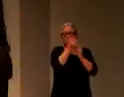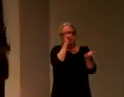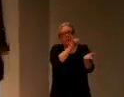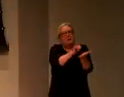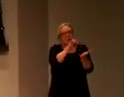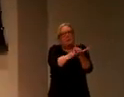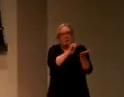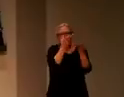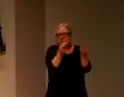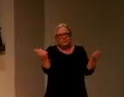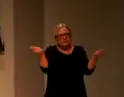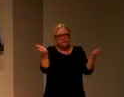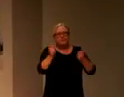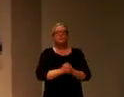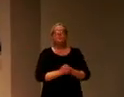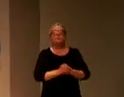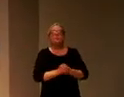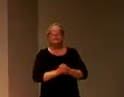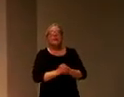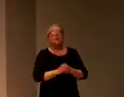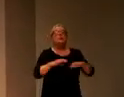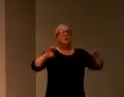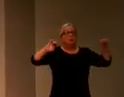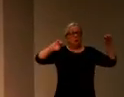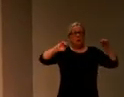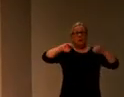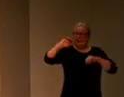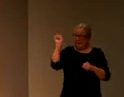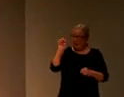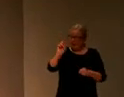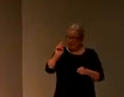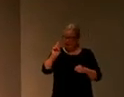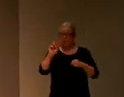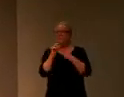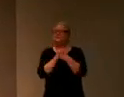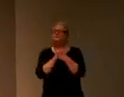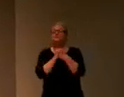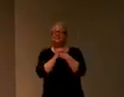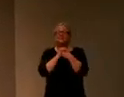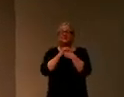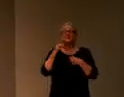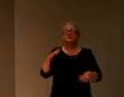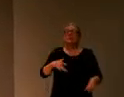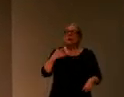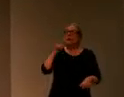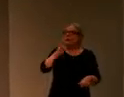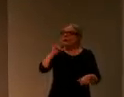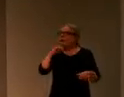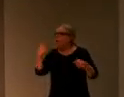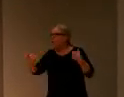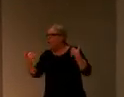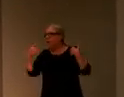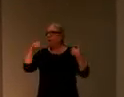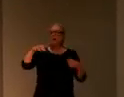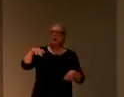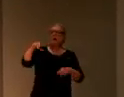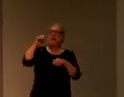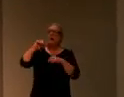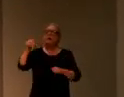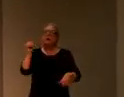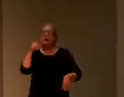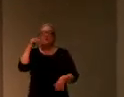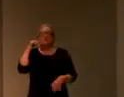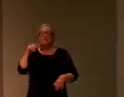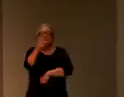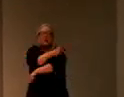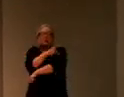realize that in the emergency department, I often feel like I'm pulling patients, drowning in a river one at a time, only to see so many